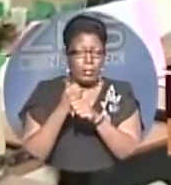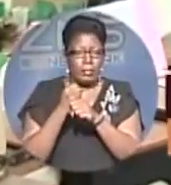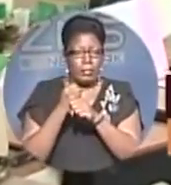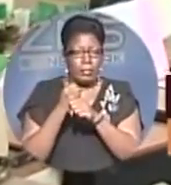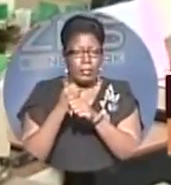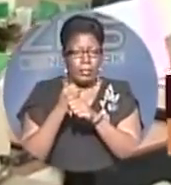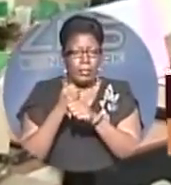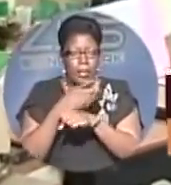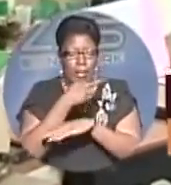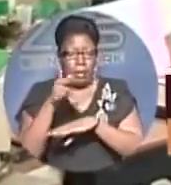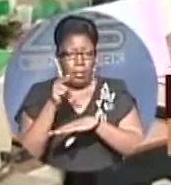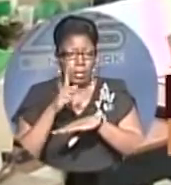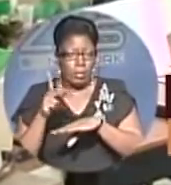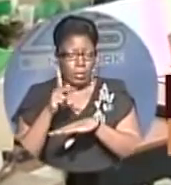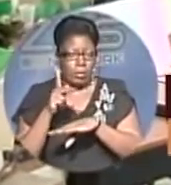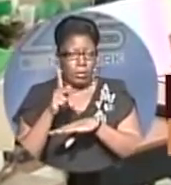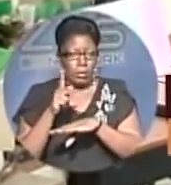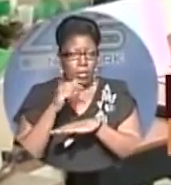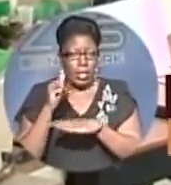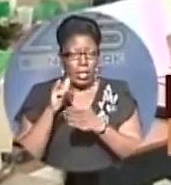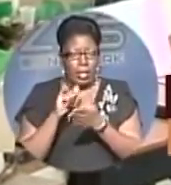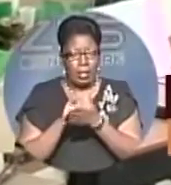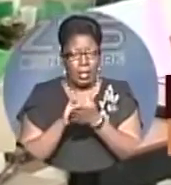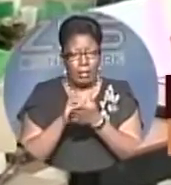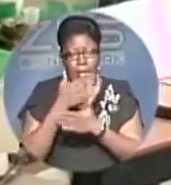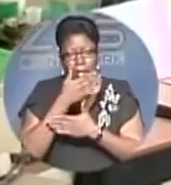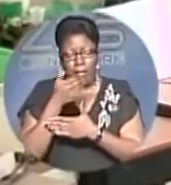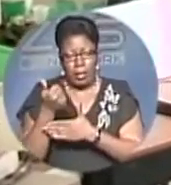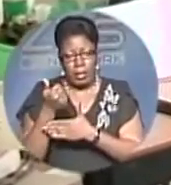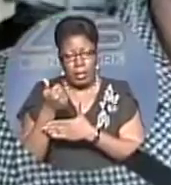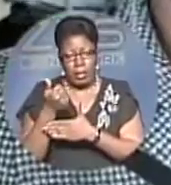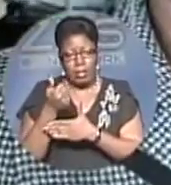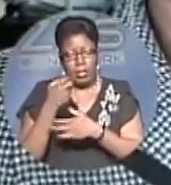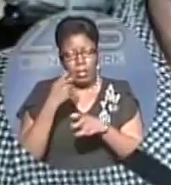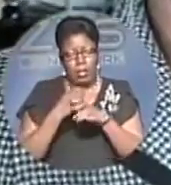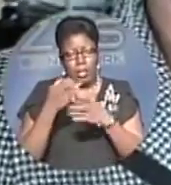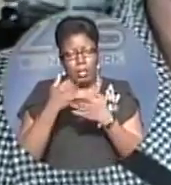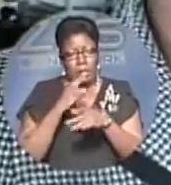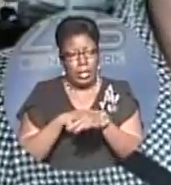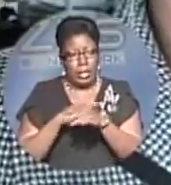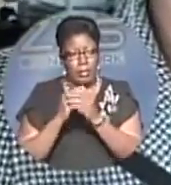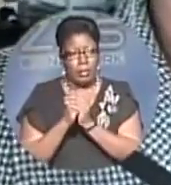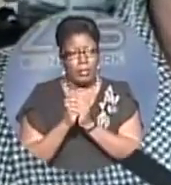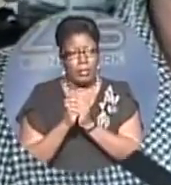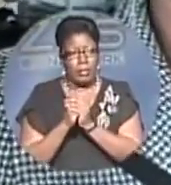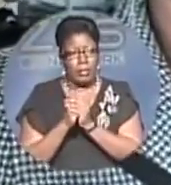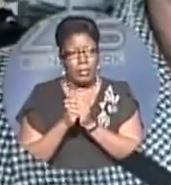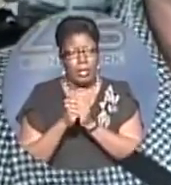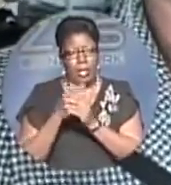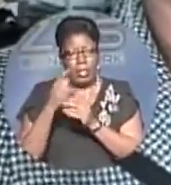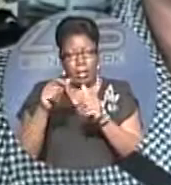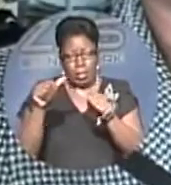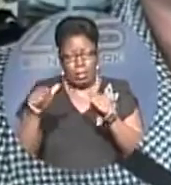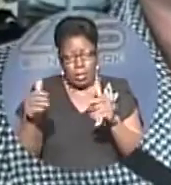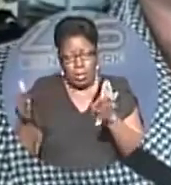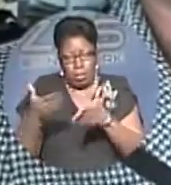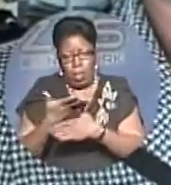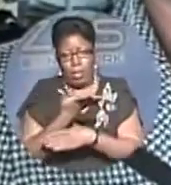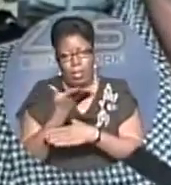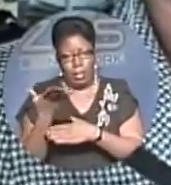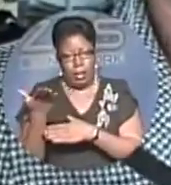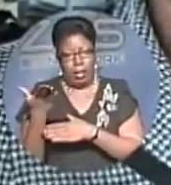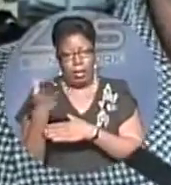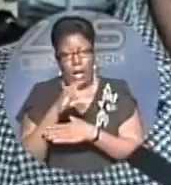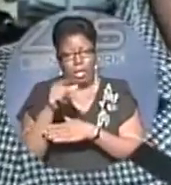the best out of what sometimes has been a trying situation. They're adjusting. Like I said, the space is smaller there.